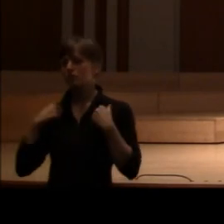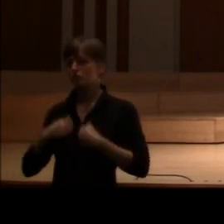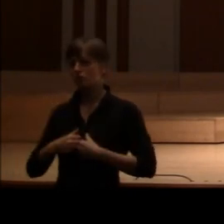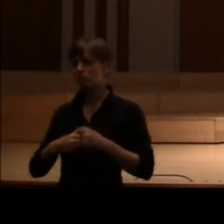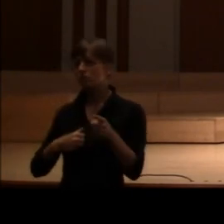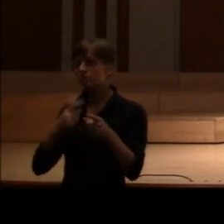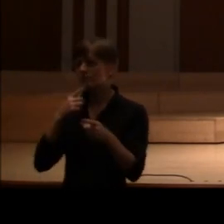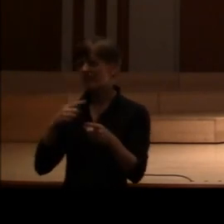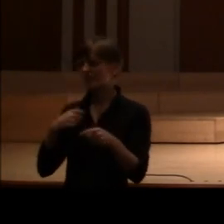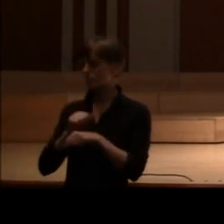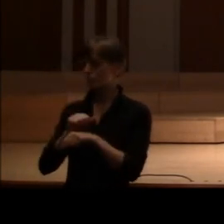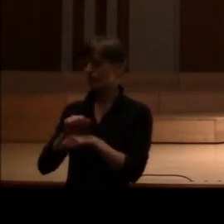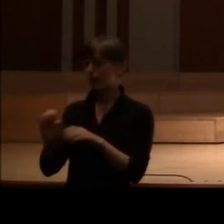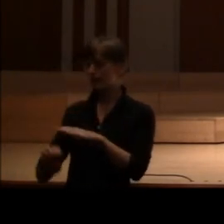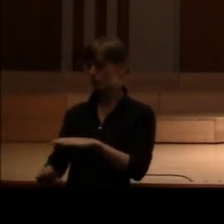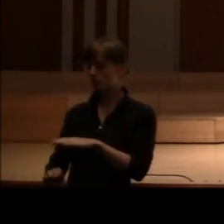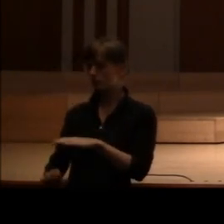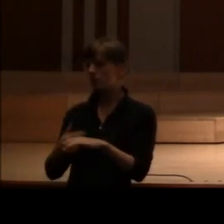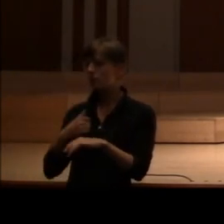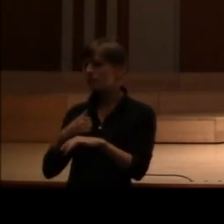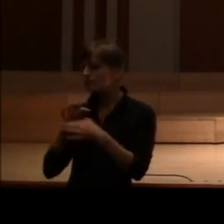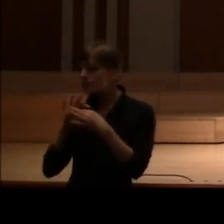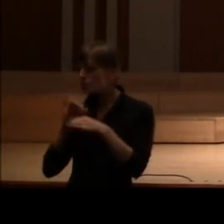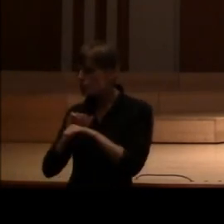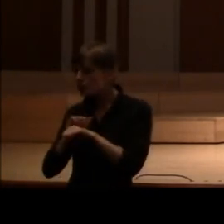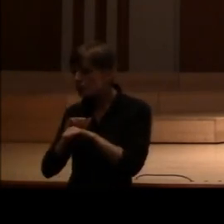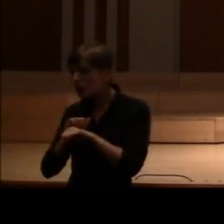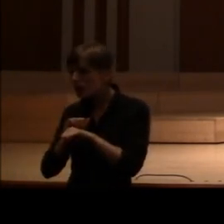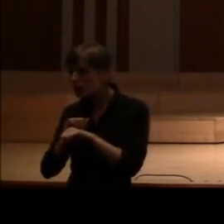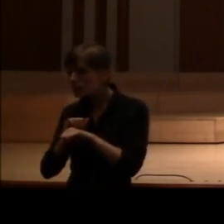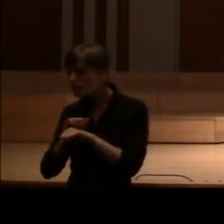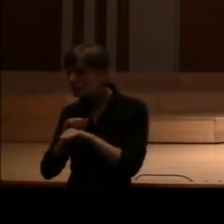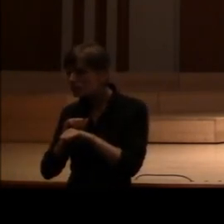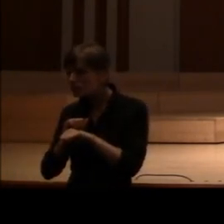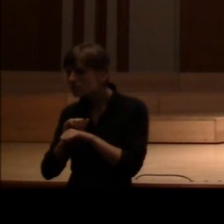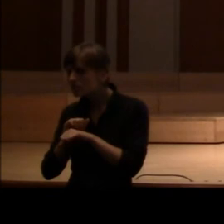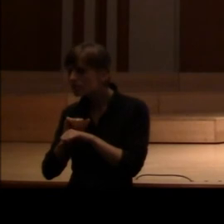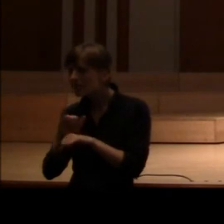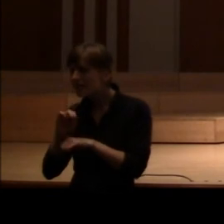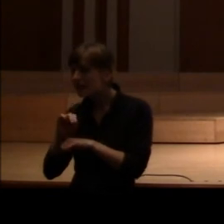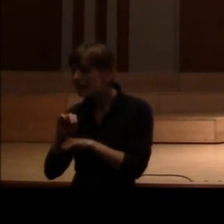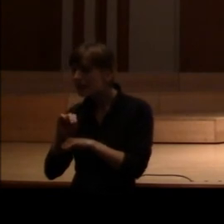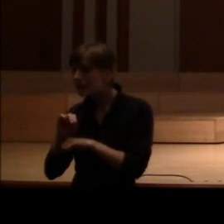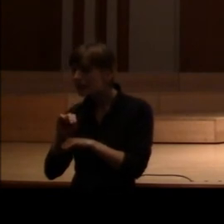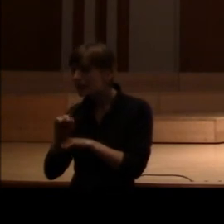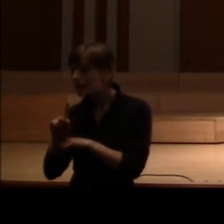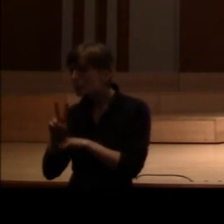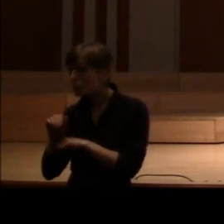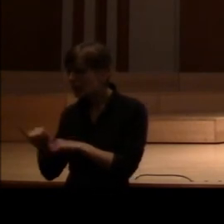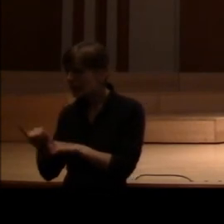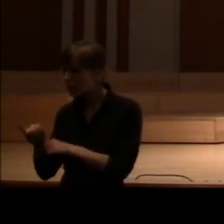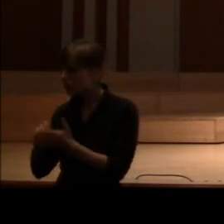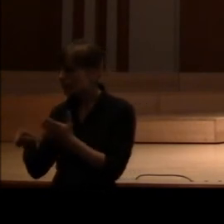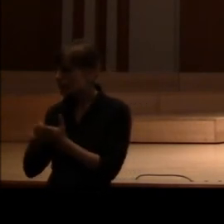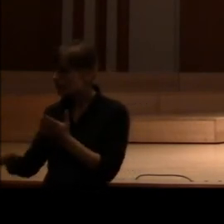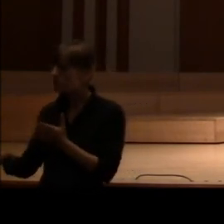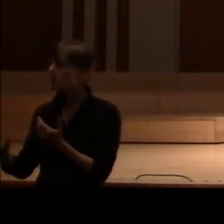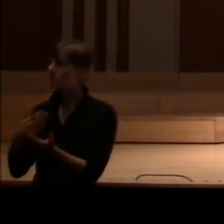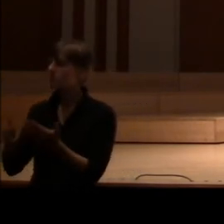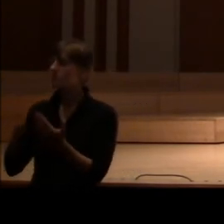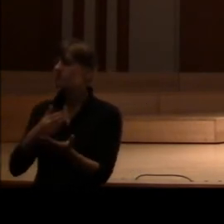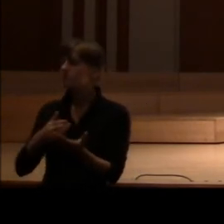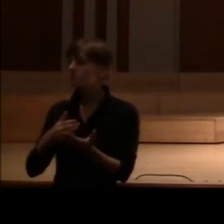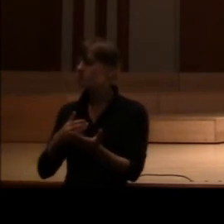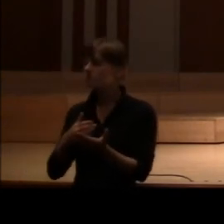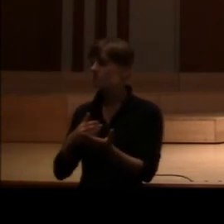working this year a lot on inquiry writing and allowing students to look at a genre of books,